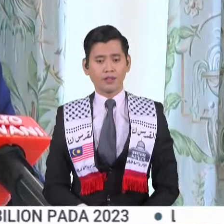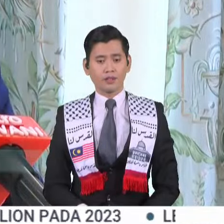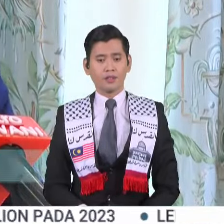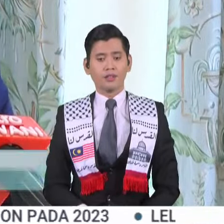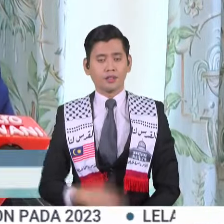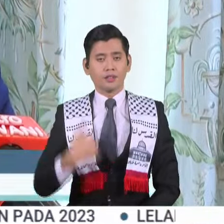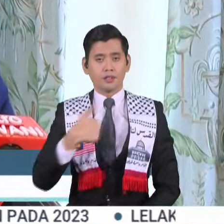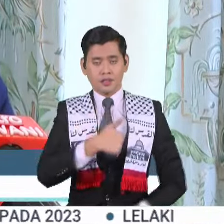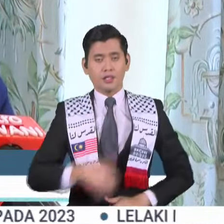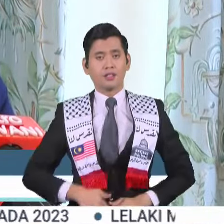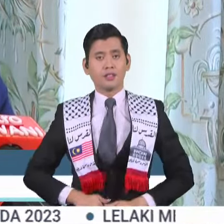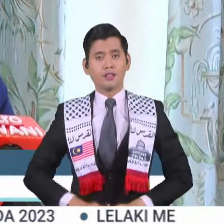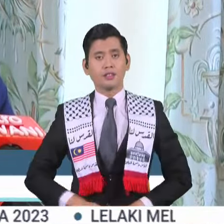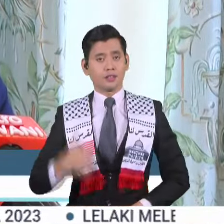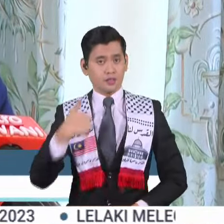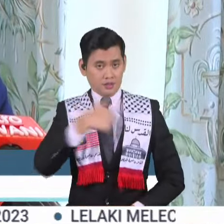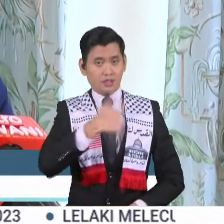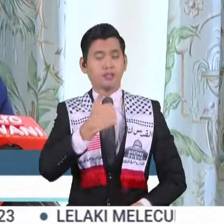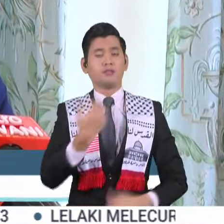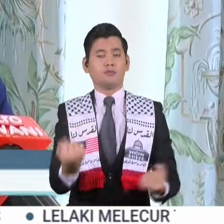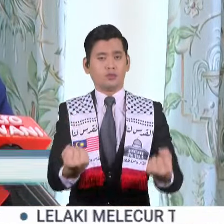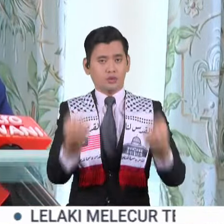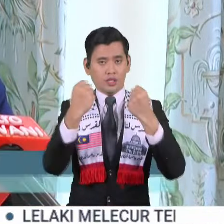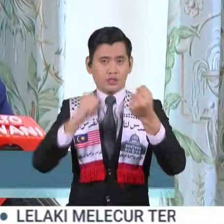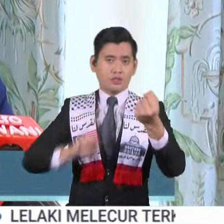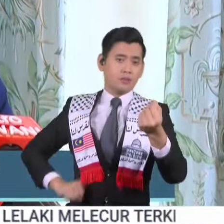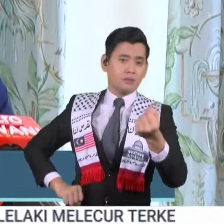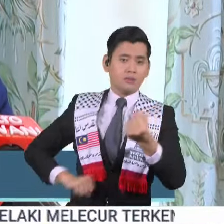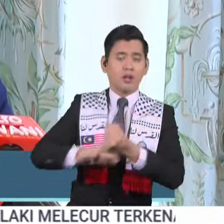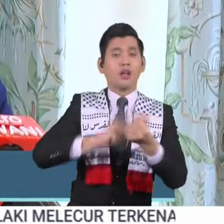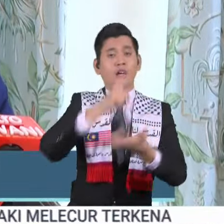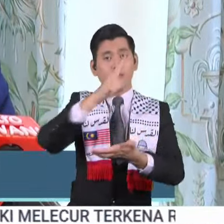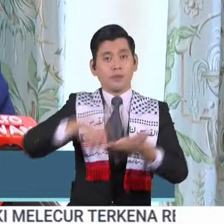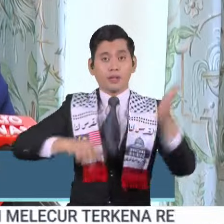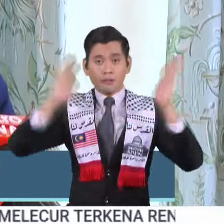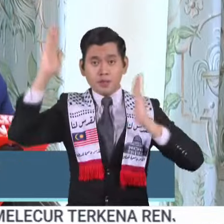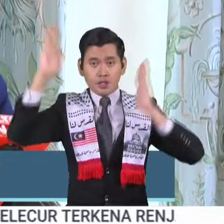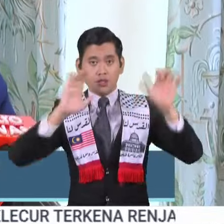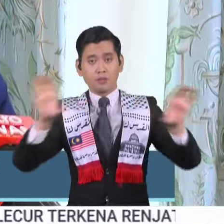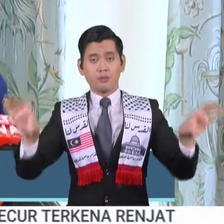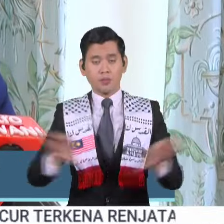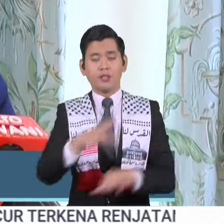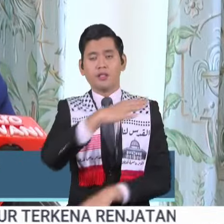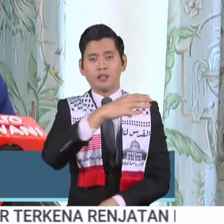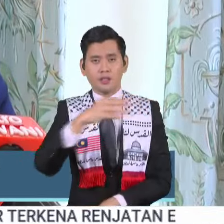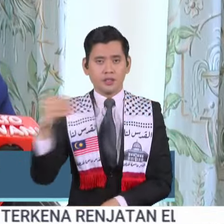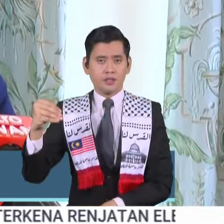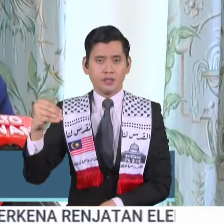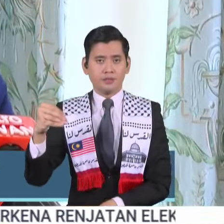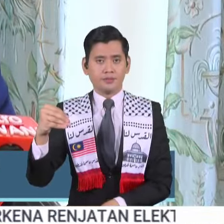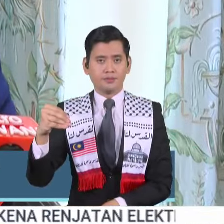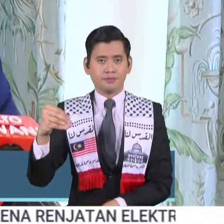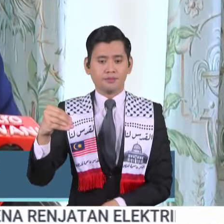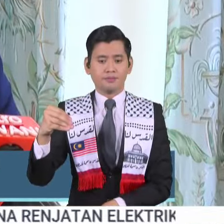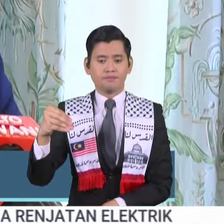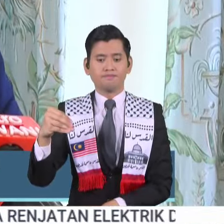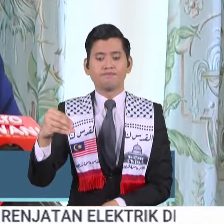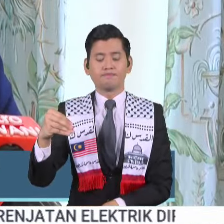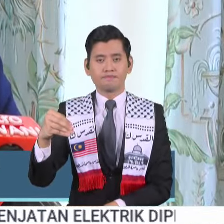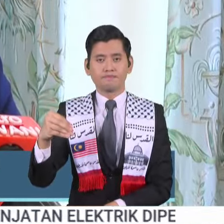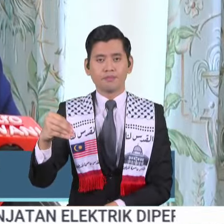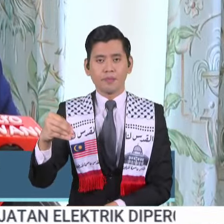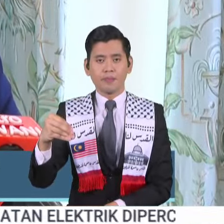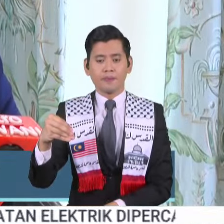So we strongly support the right of peaceful protest. And obviously our preference would be that they, you know,